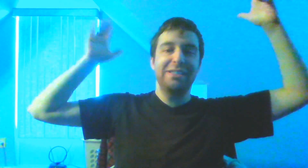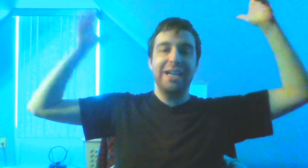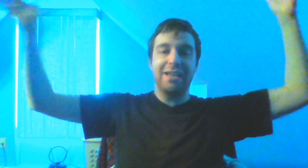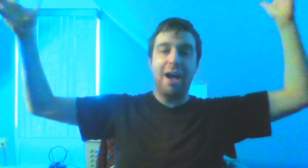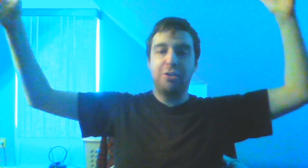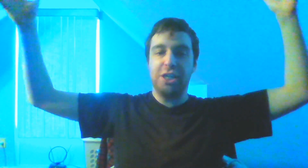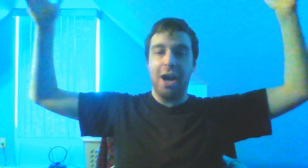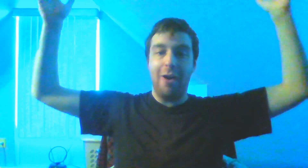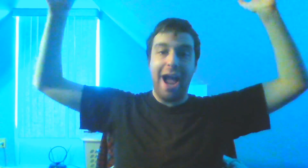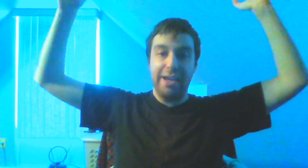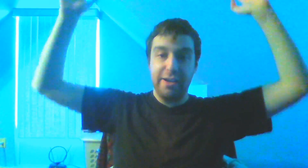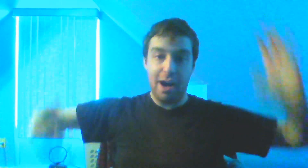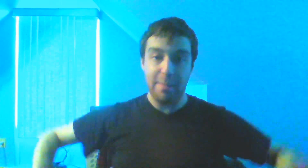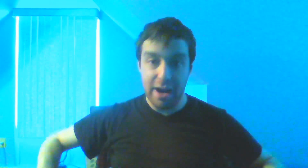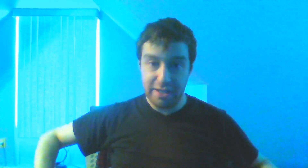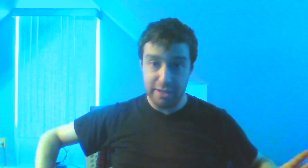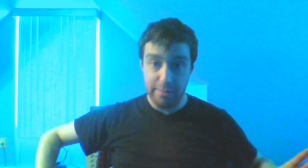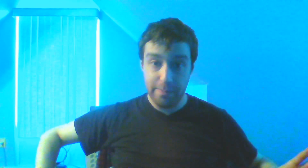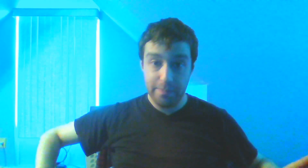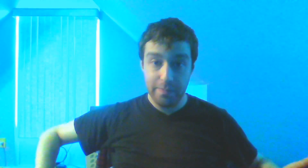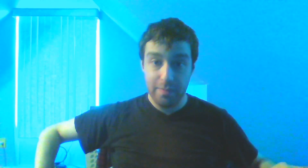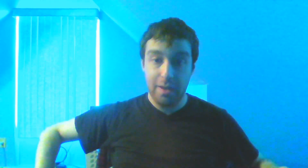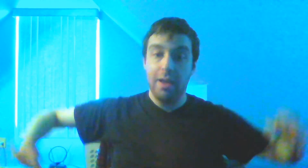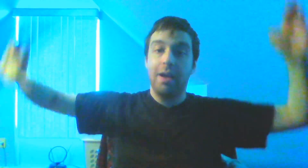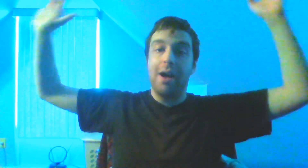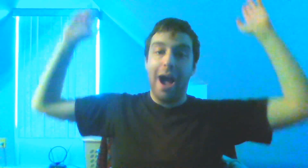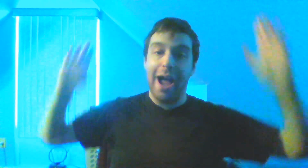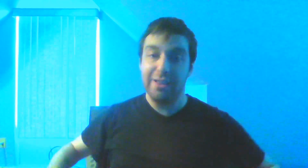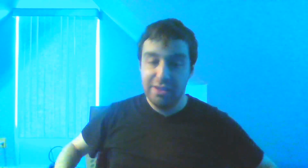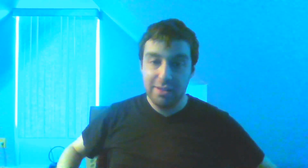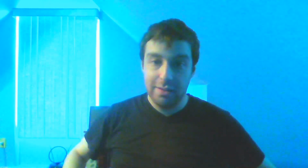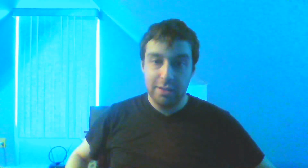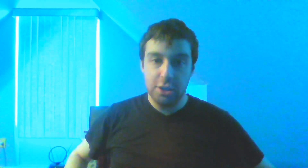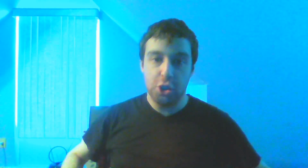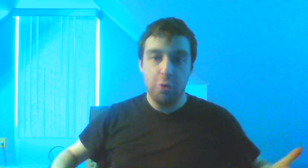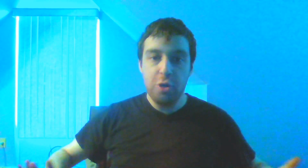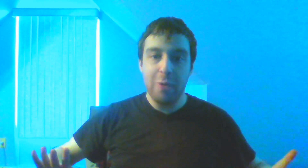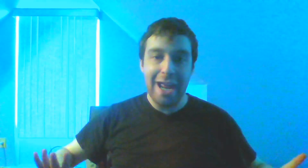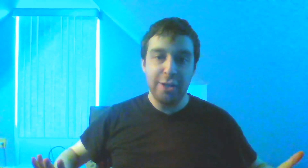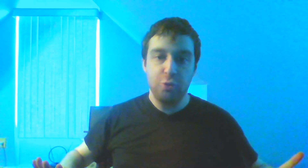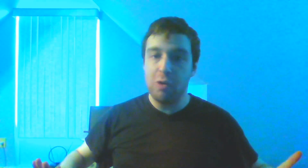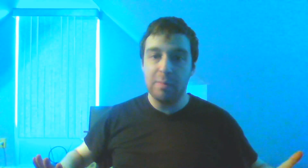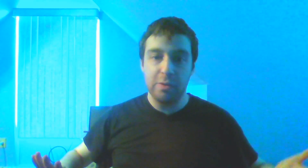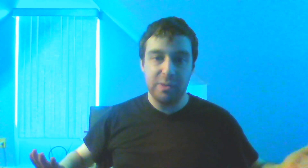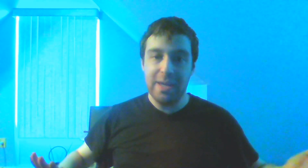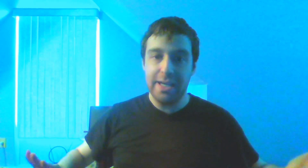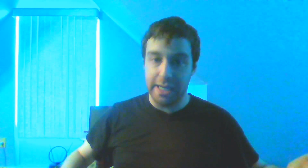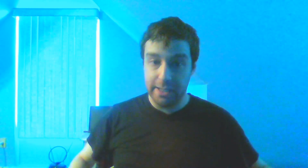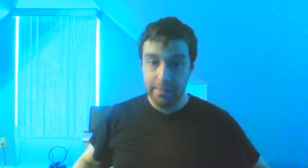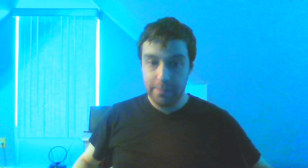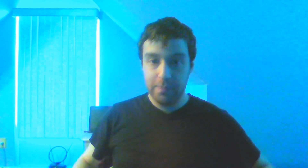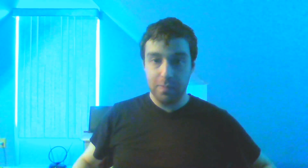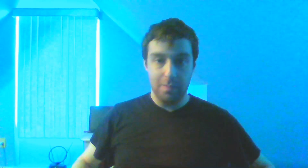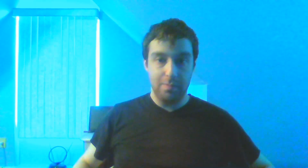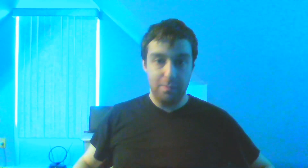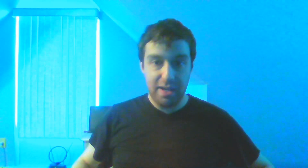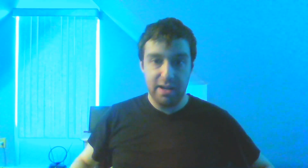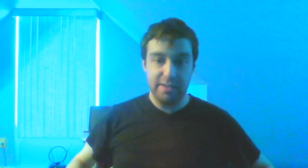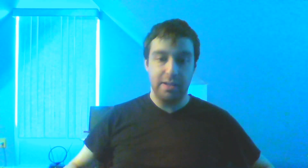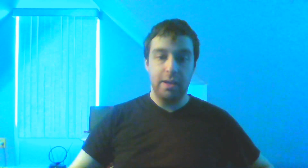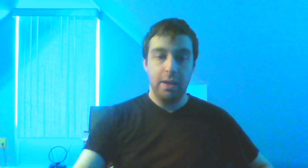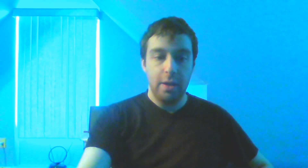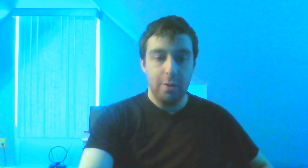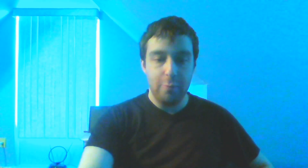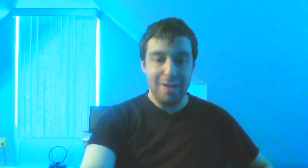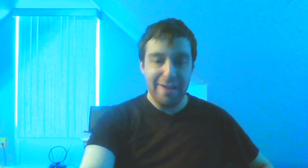Thanks to this technology now, I can come on here. I can show you when Andrew Cuomo is speaking.